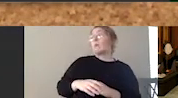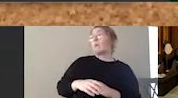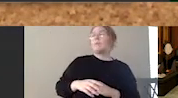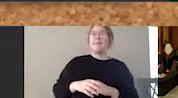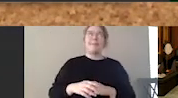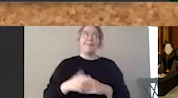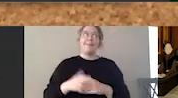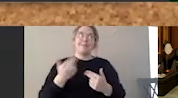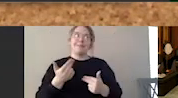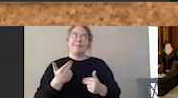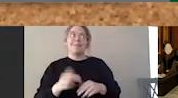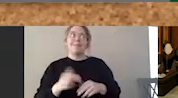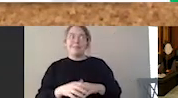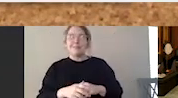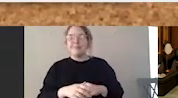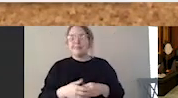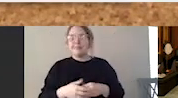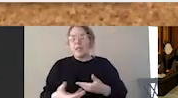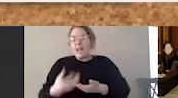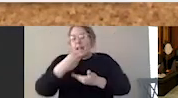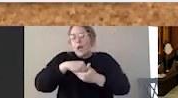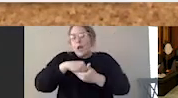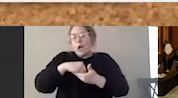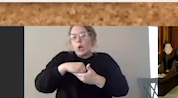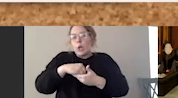superhero.